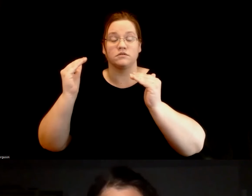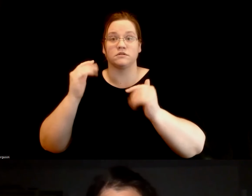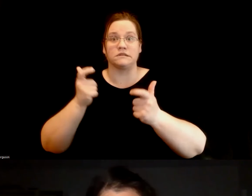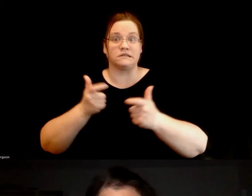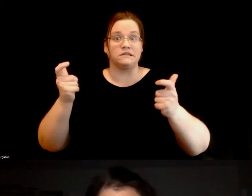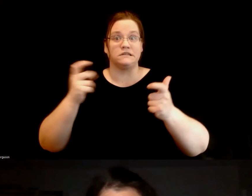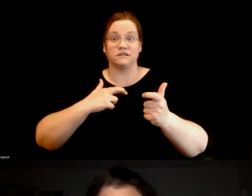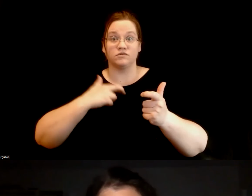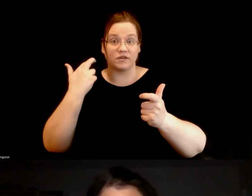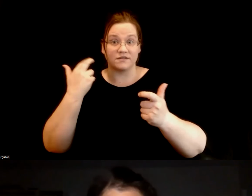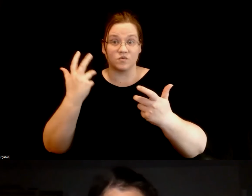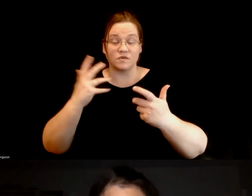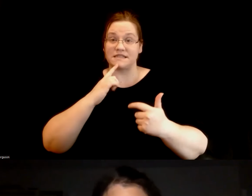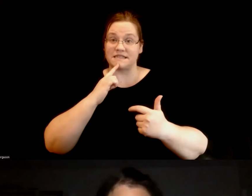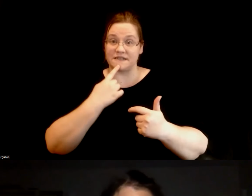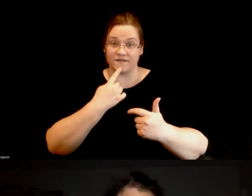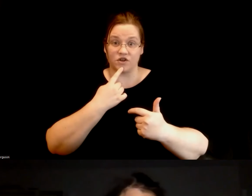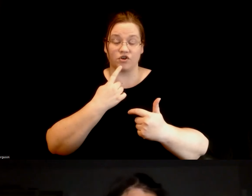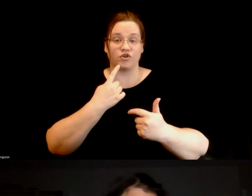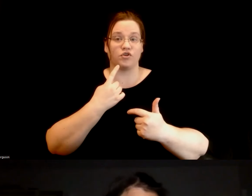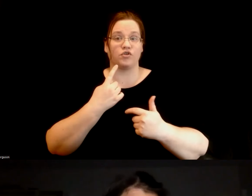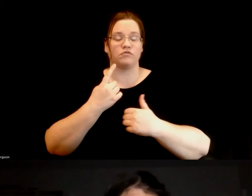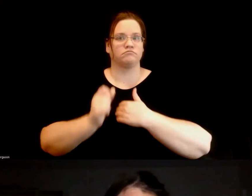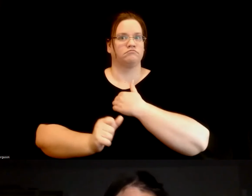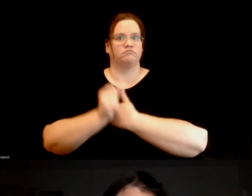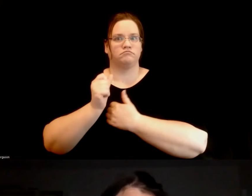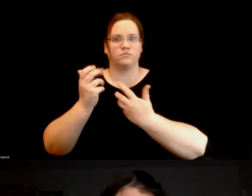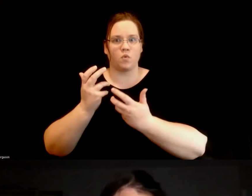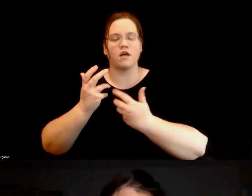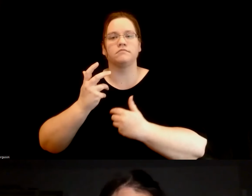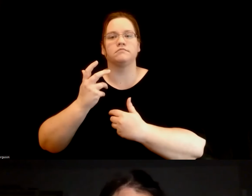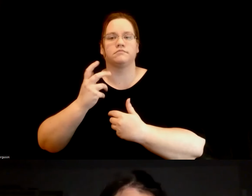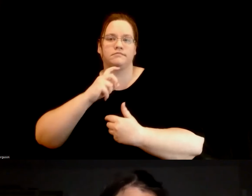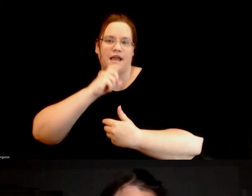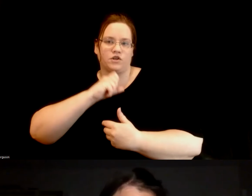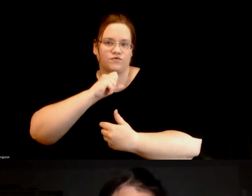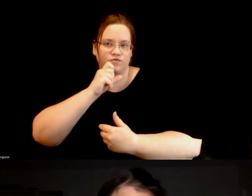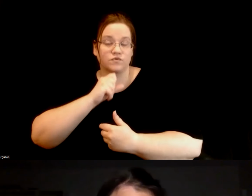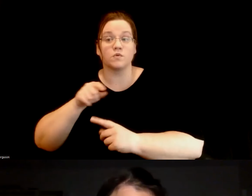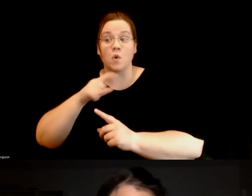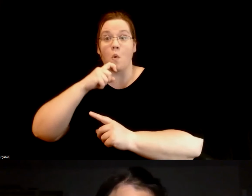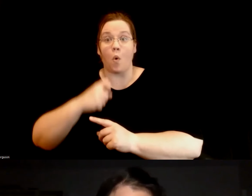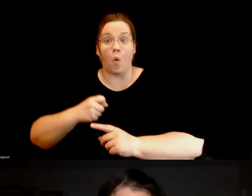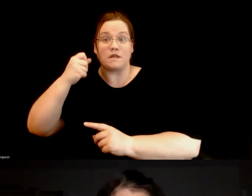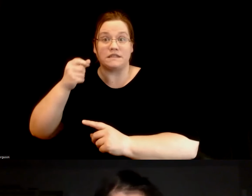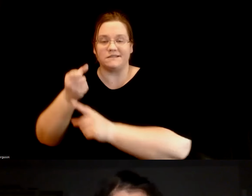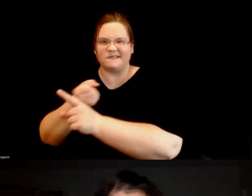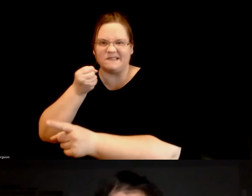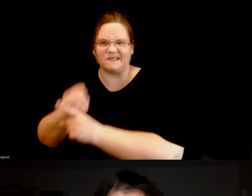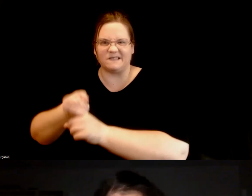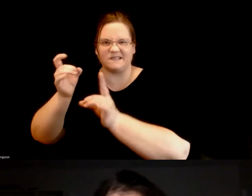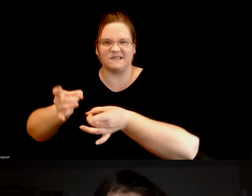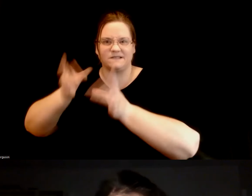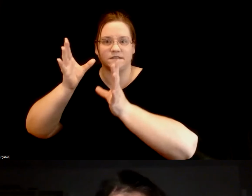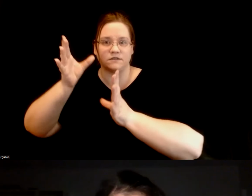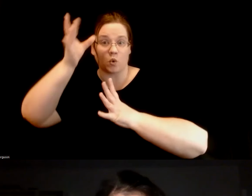for having severe illness is age. And so we know, like, the oldest in our population get the sickest from COVID. I've even